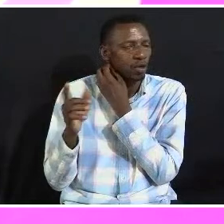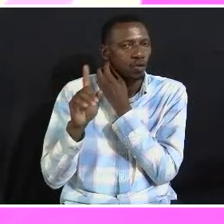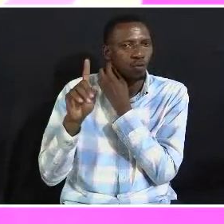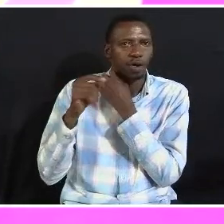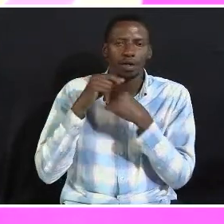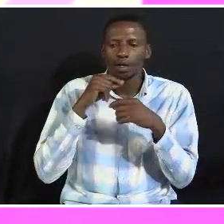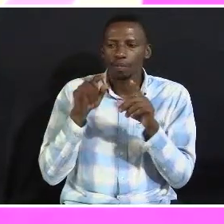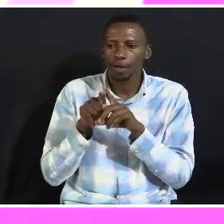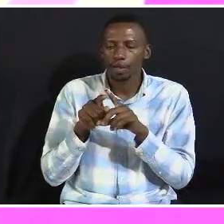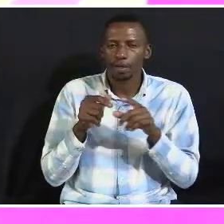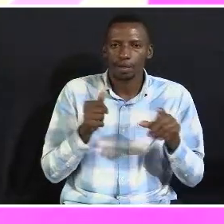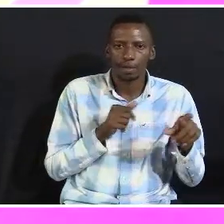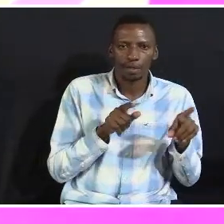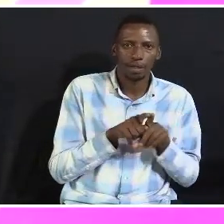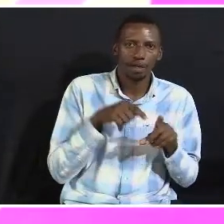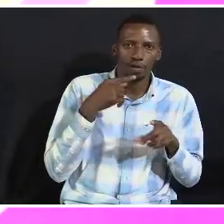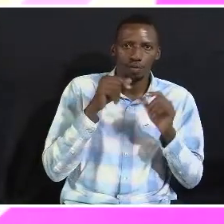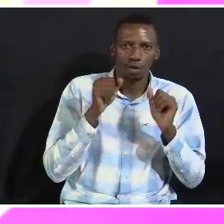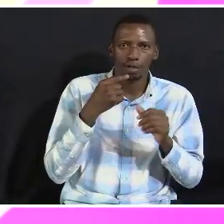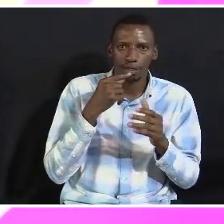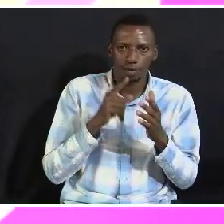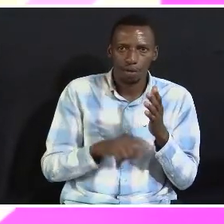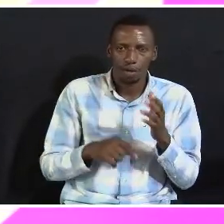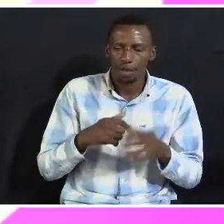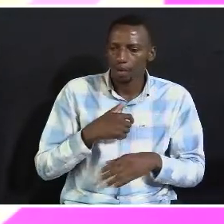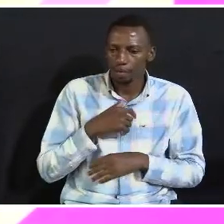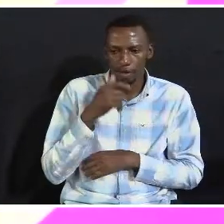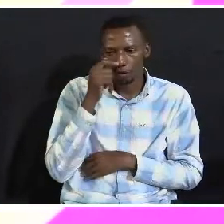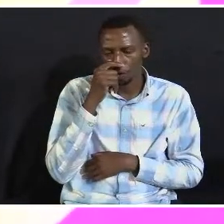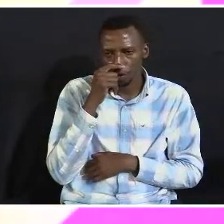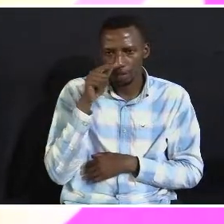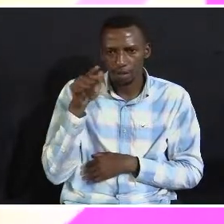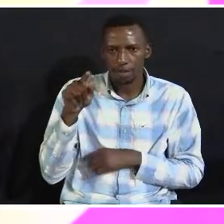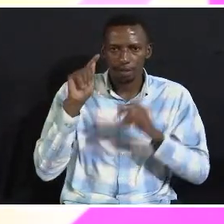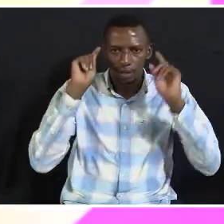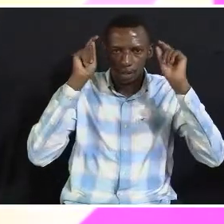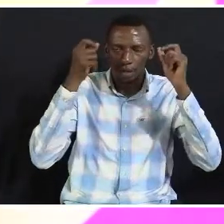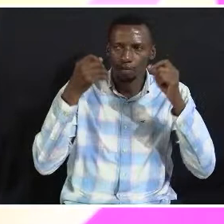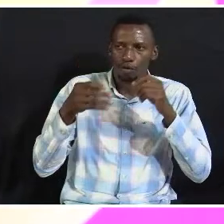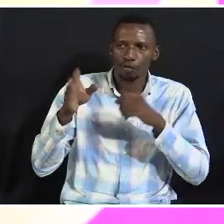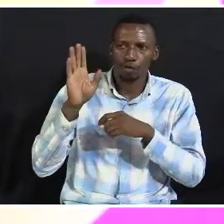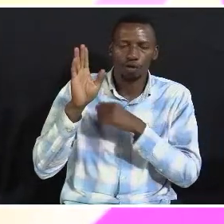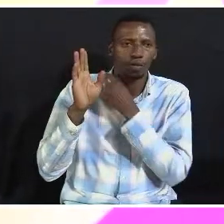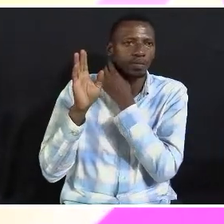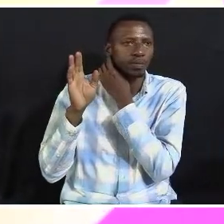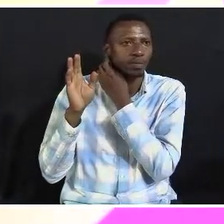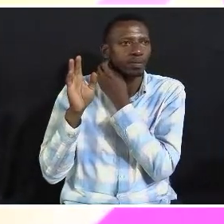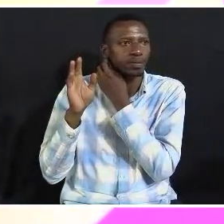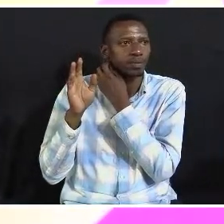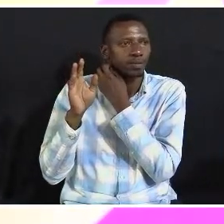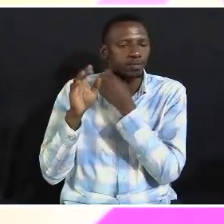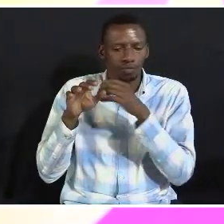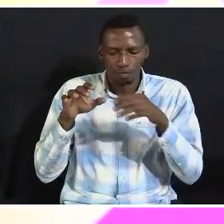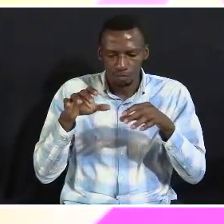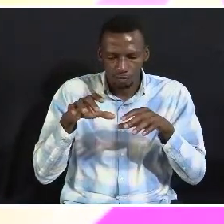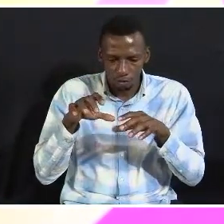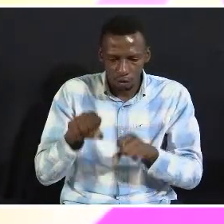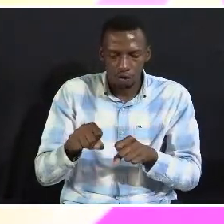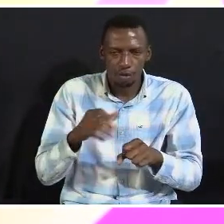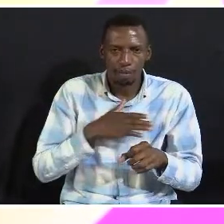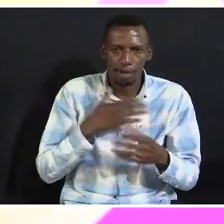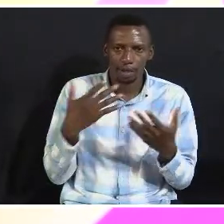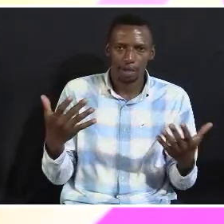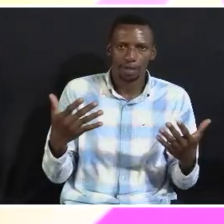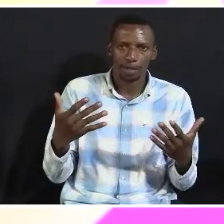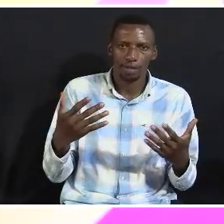who could say, I wish this Lamb of God to hold my hand and walk with